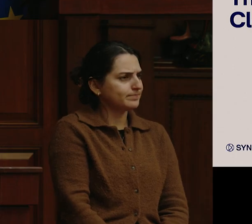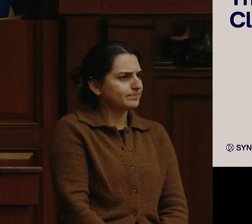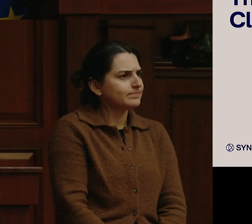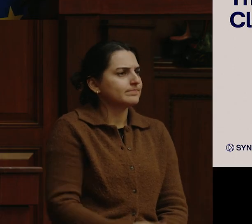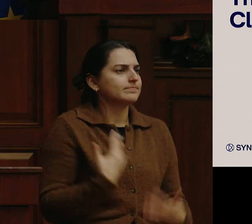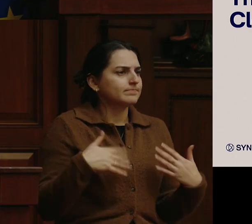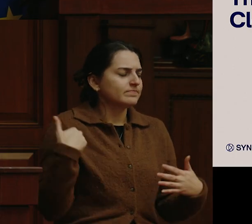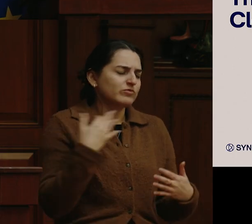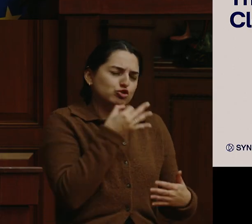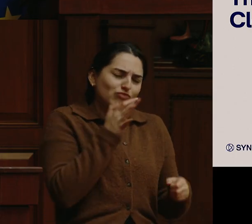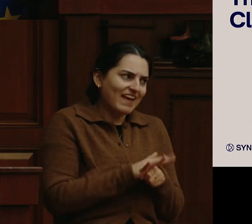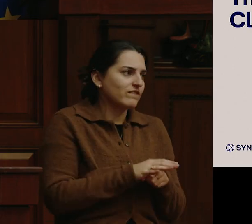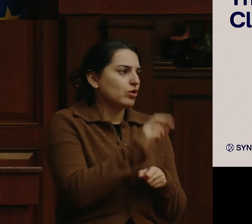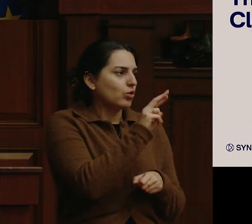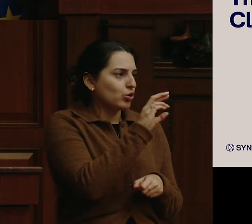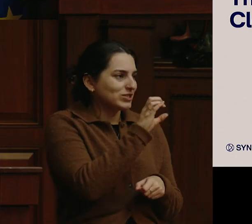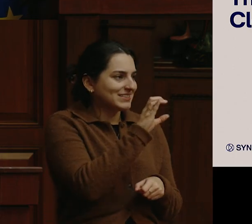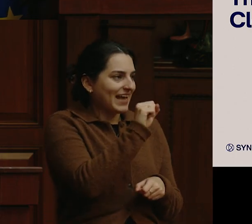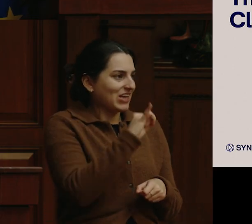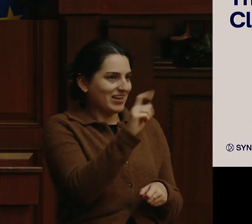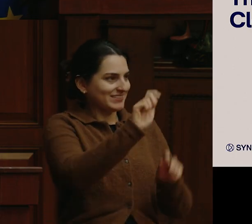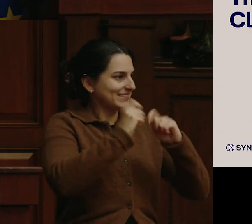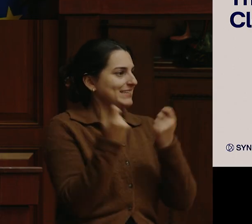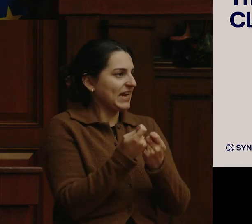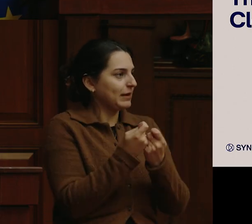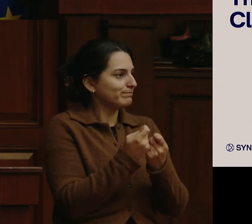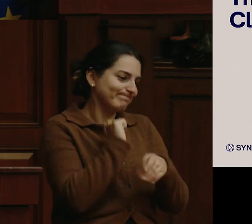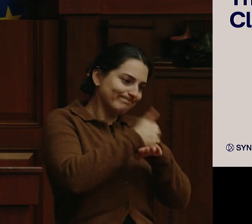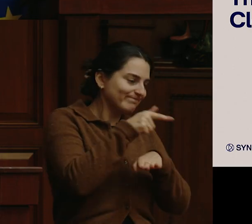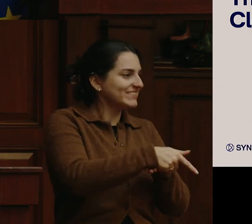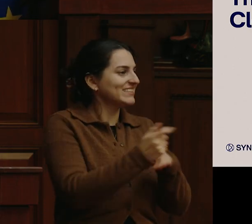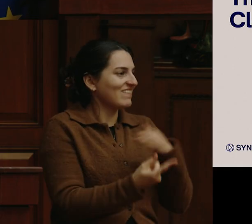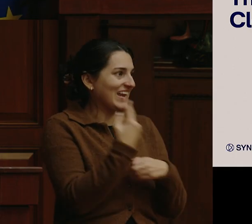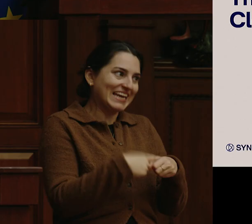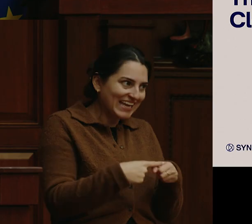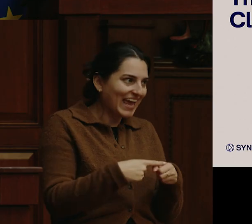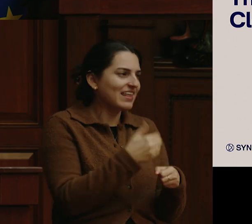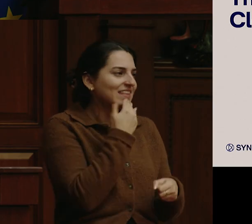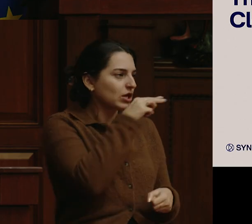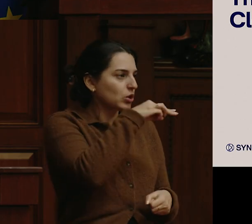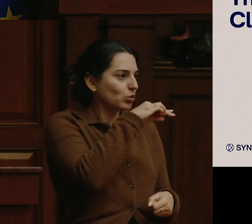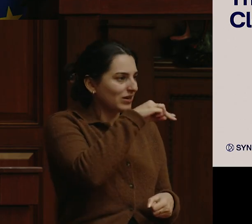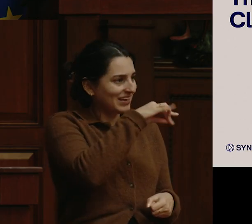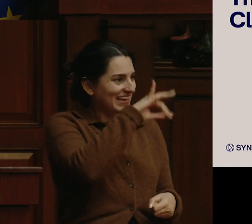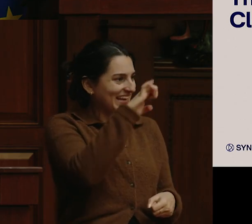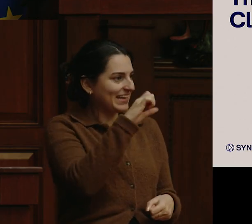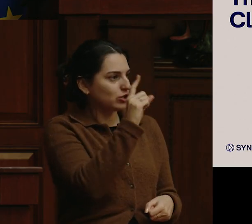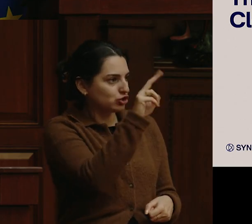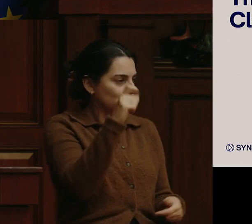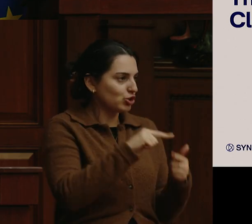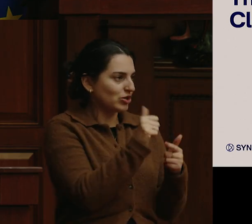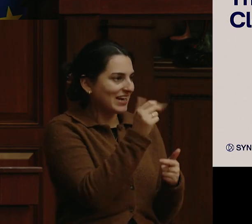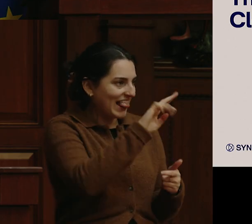We're incredibly grateful to the RCSI team who made this possible again today, Nikki Dunne,